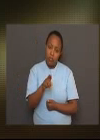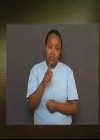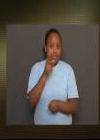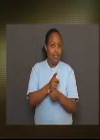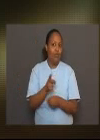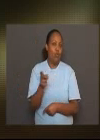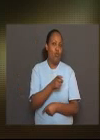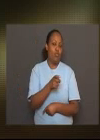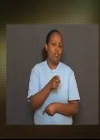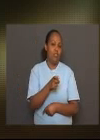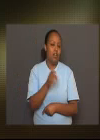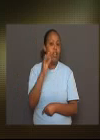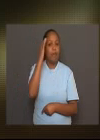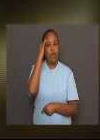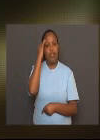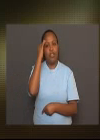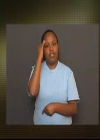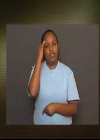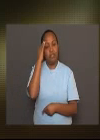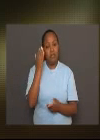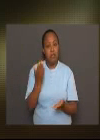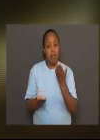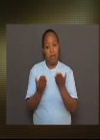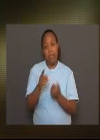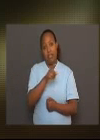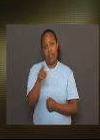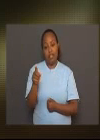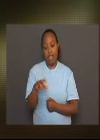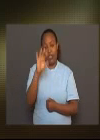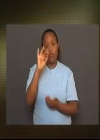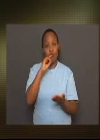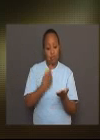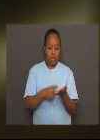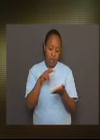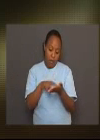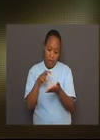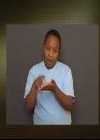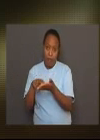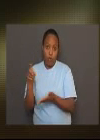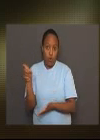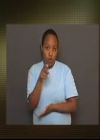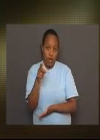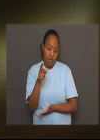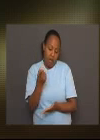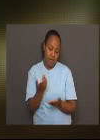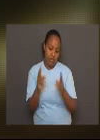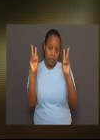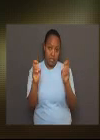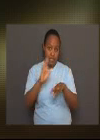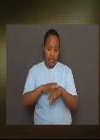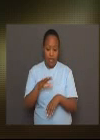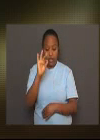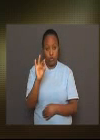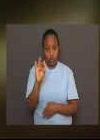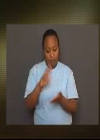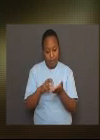correct. If you gain information by reading about a certain subject,